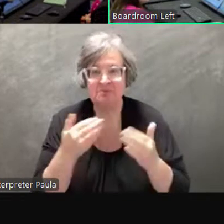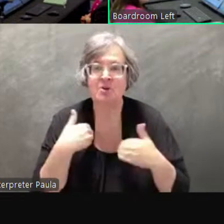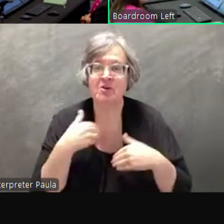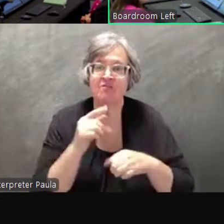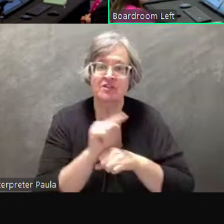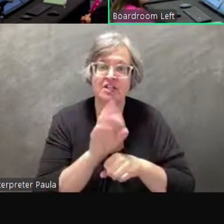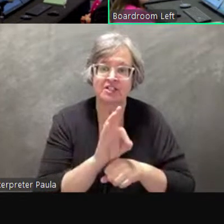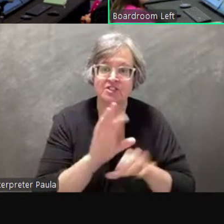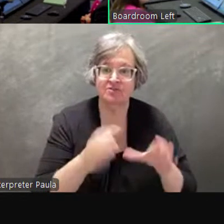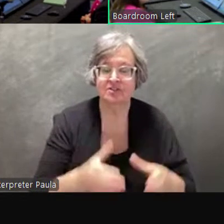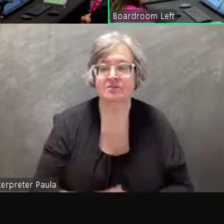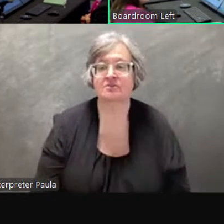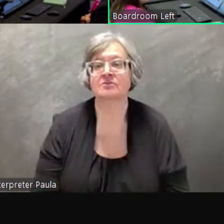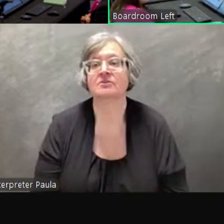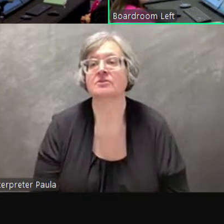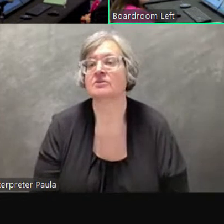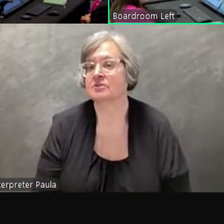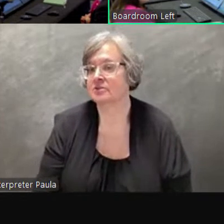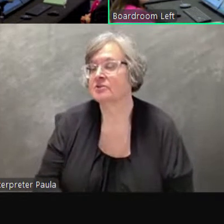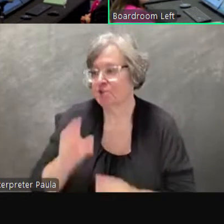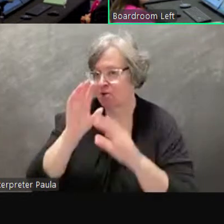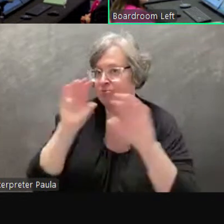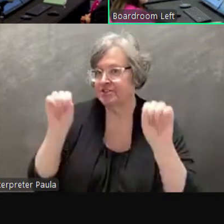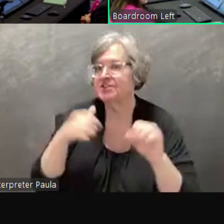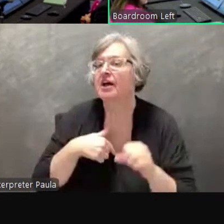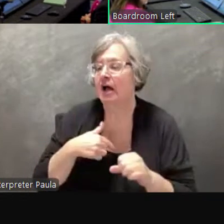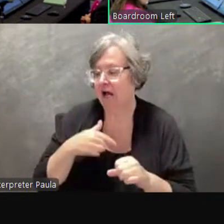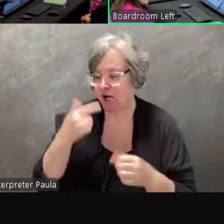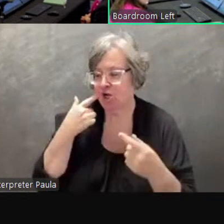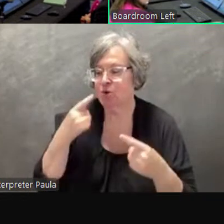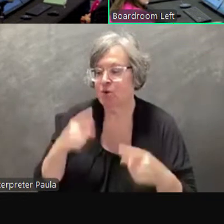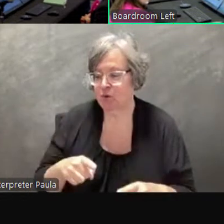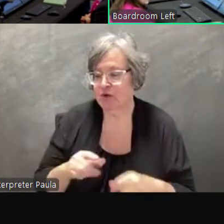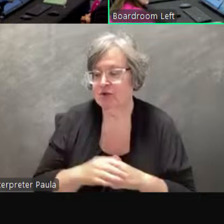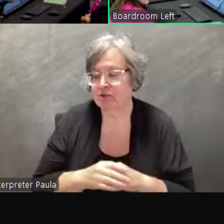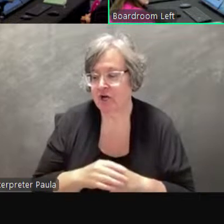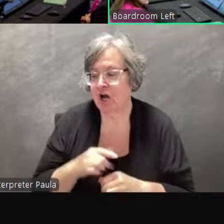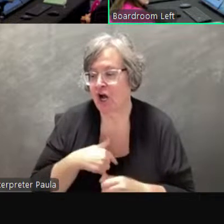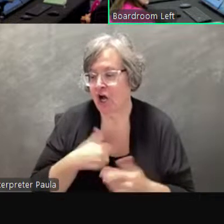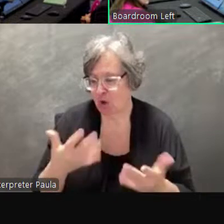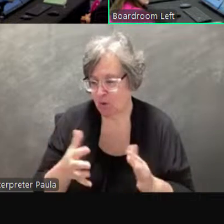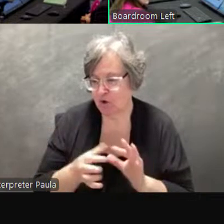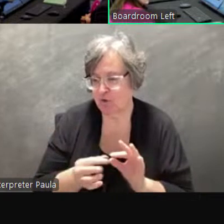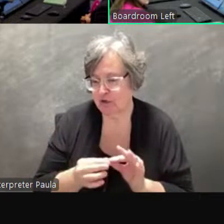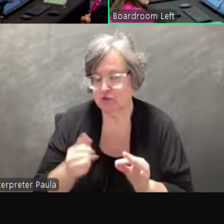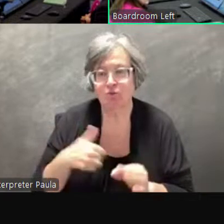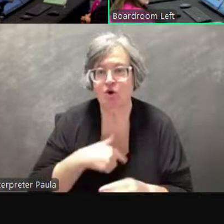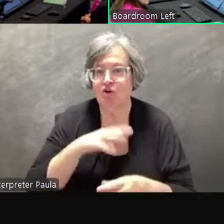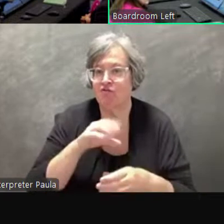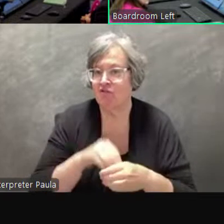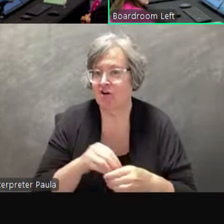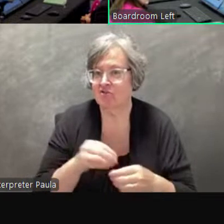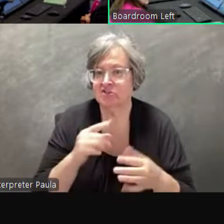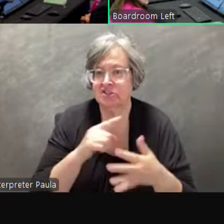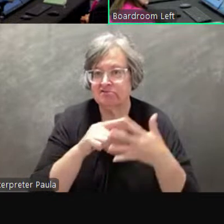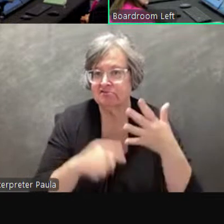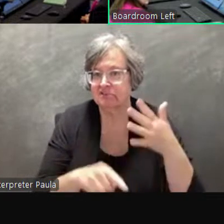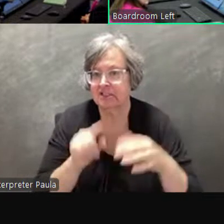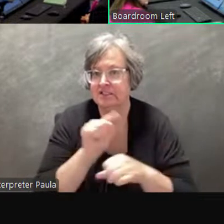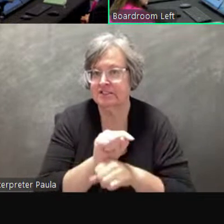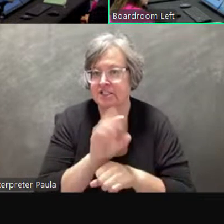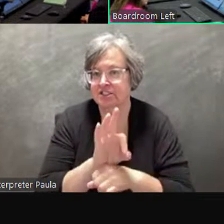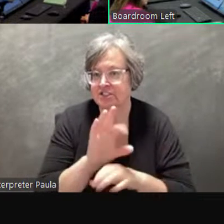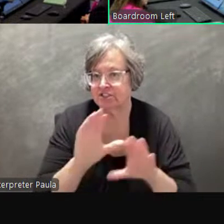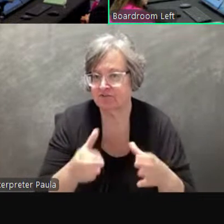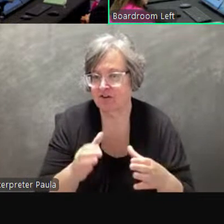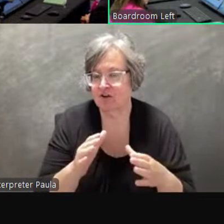items. I agree, and that's part of what I was mentioning earlier. We are on a number of task force that are broader